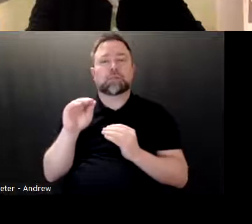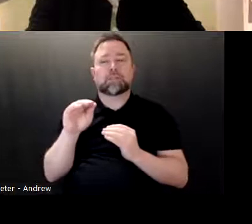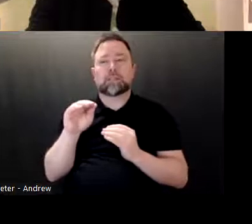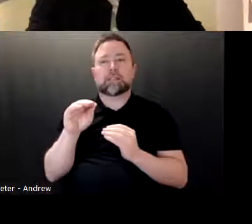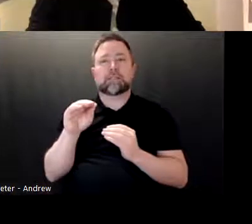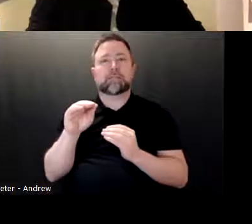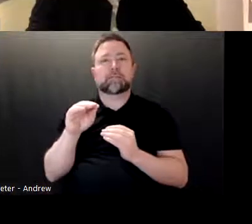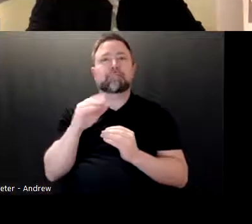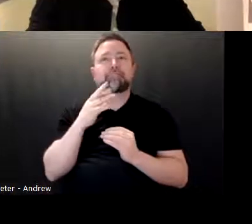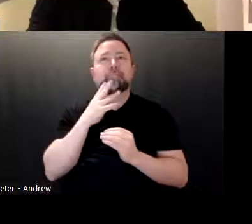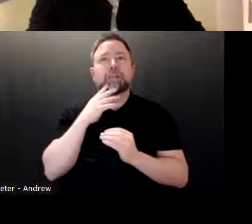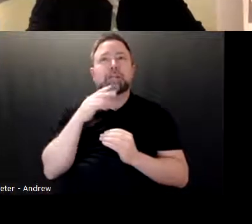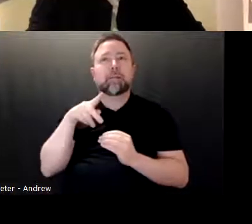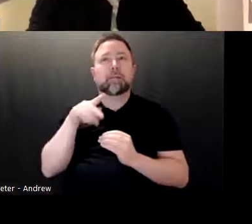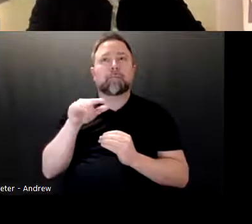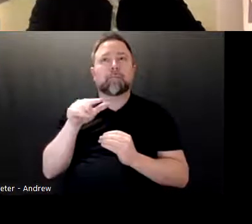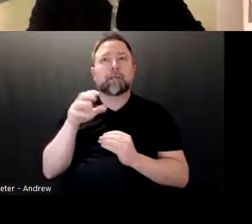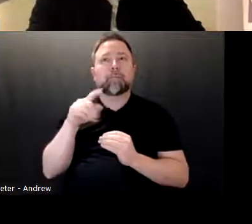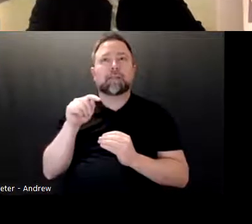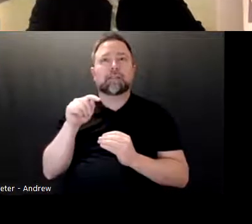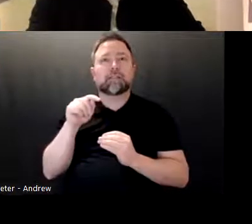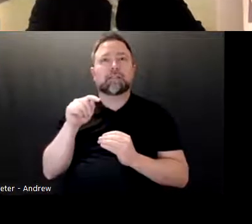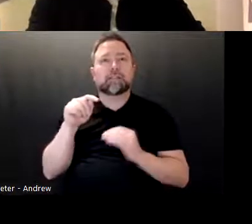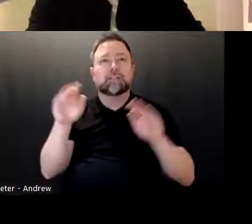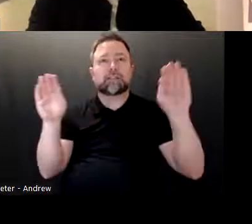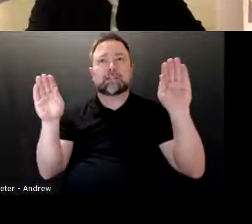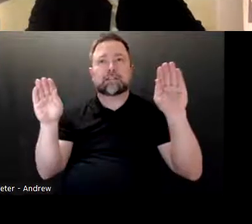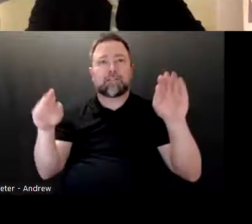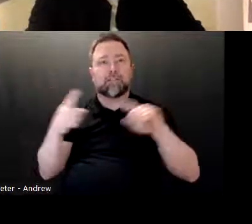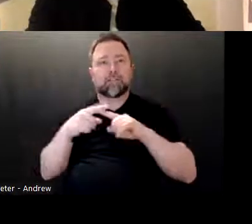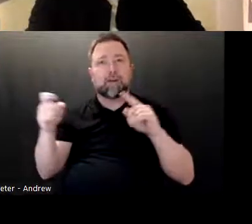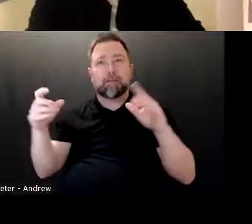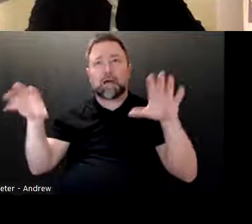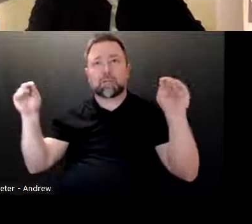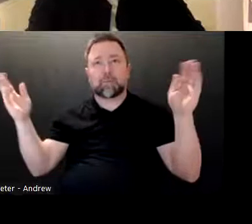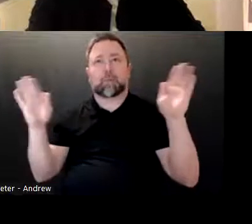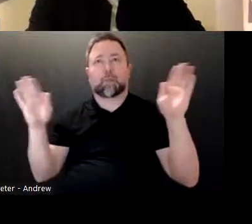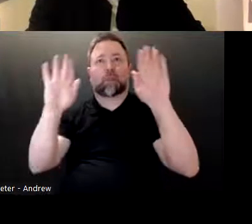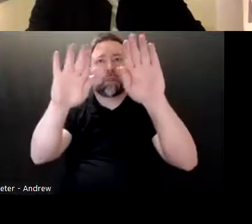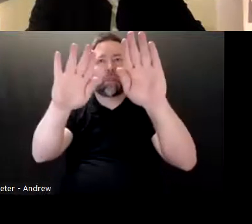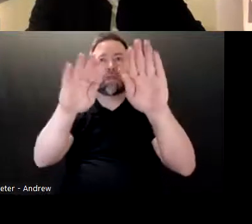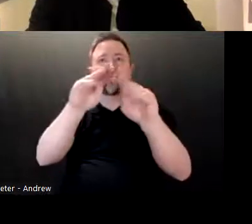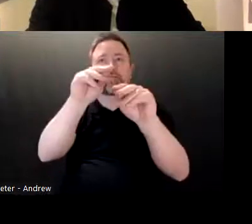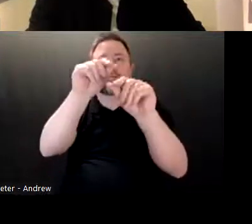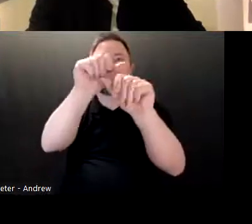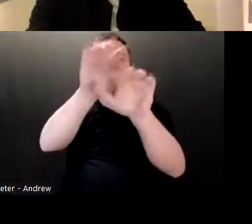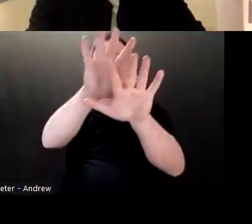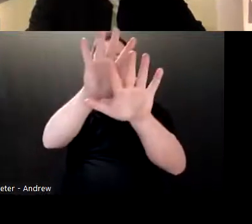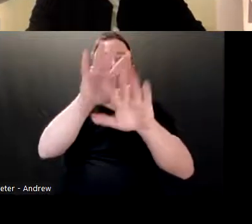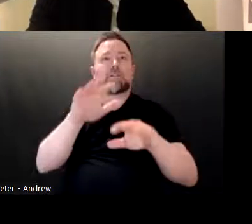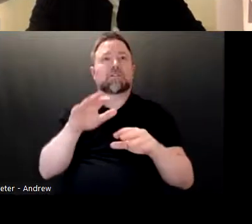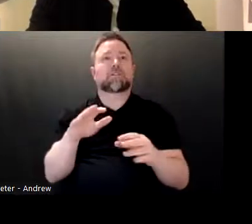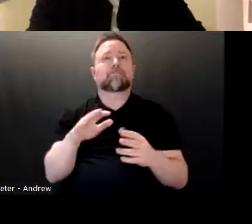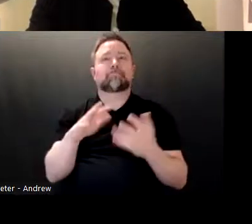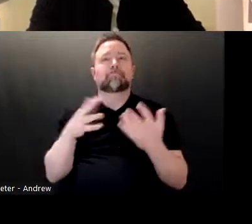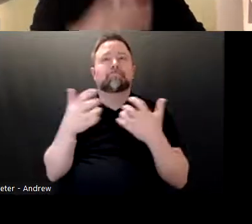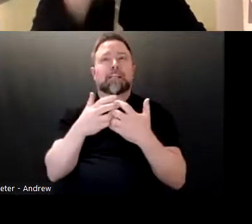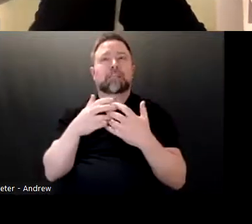painted concrete addition that you see in the foreground. That is made out of concrete block with